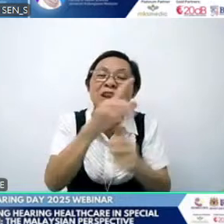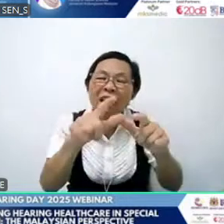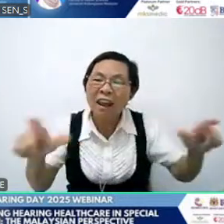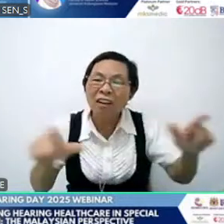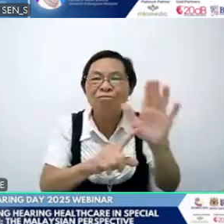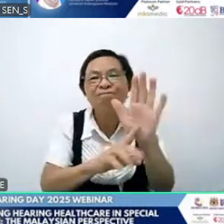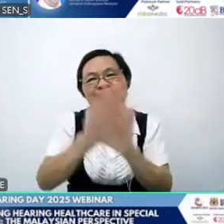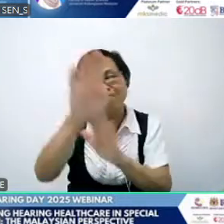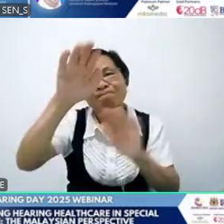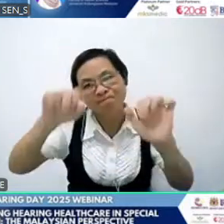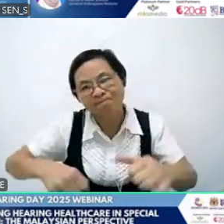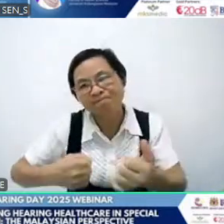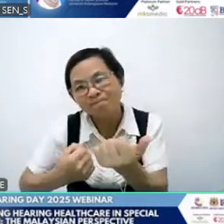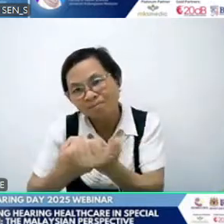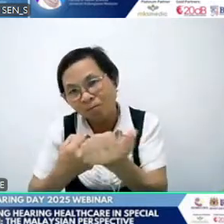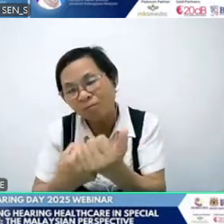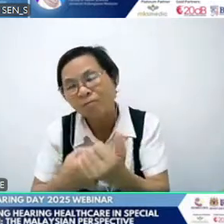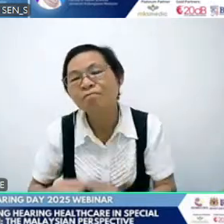development.